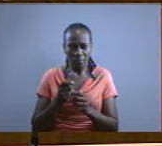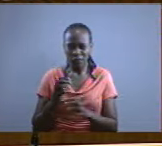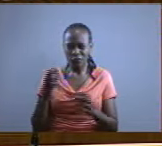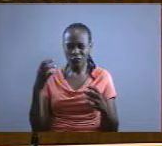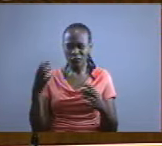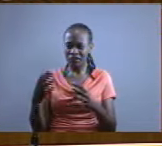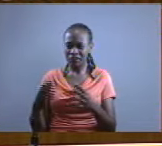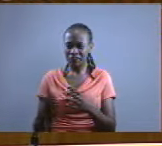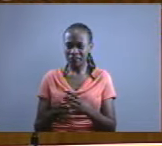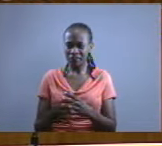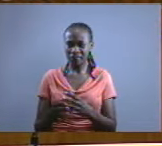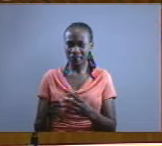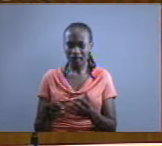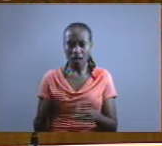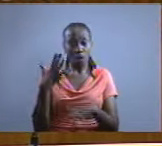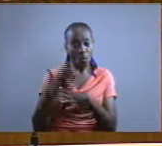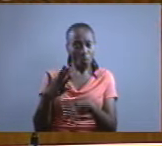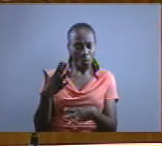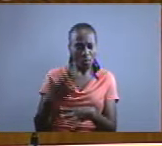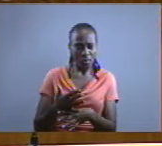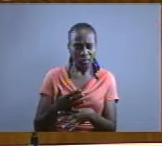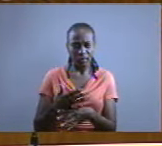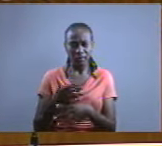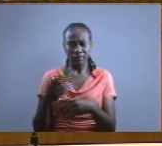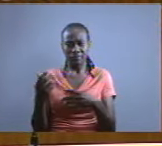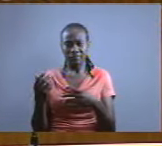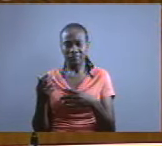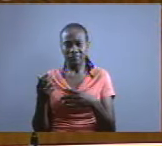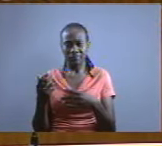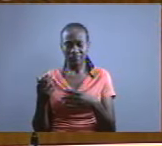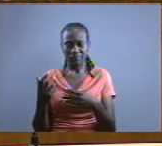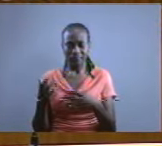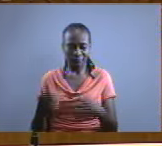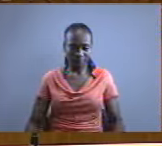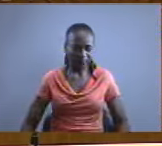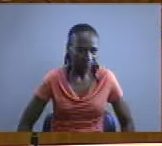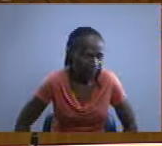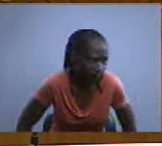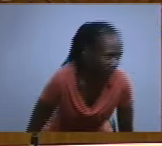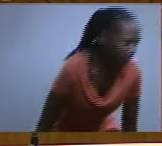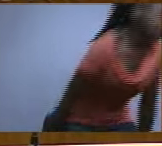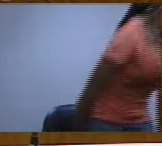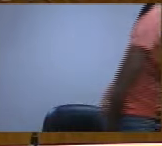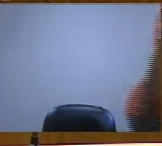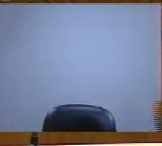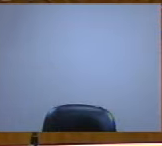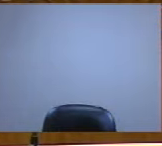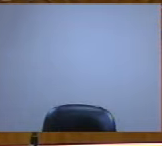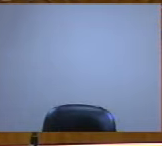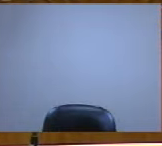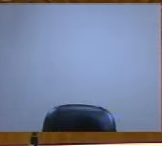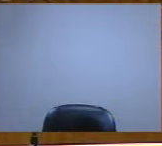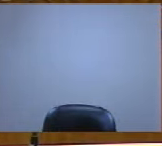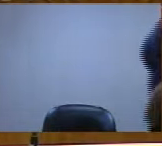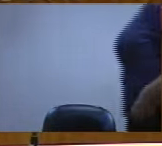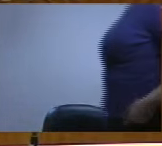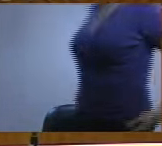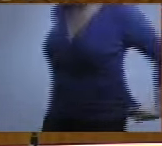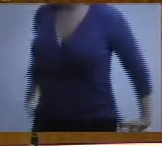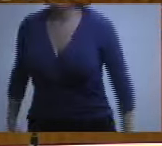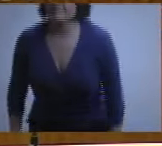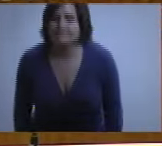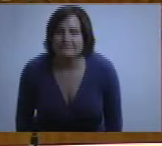compliance orders by labor inspectors were mandatory even if a designated employer did not comply with the law at all.